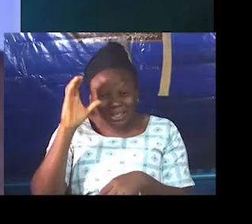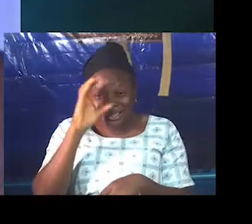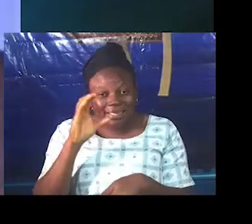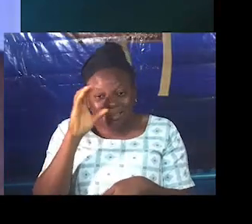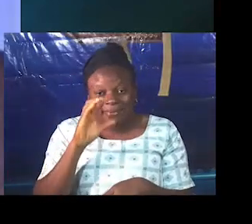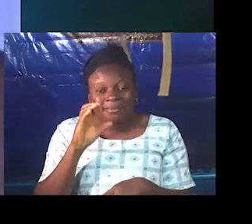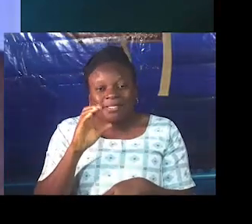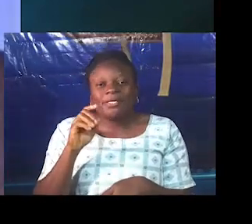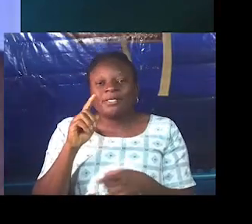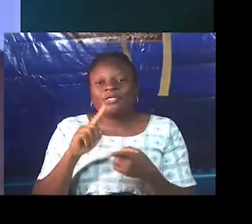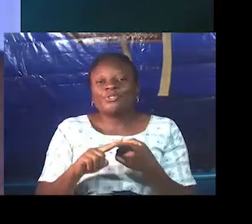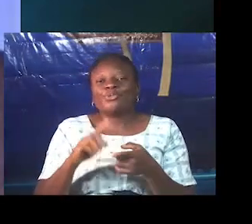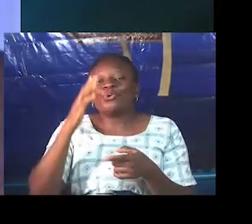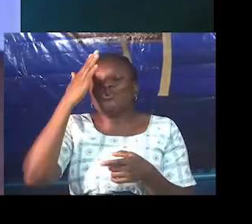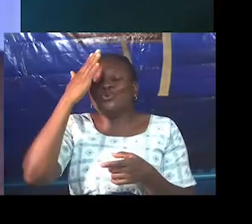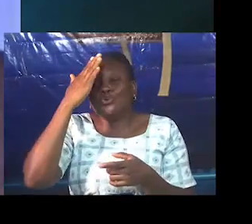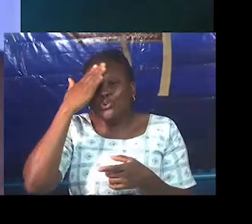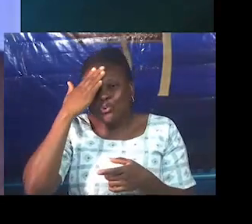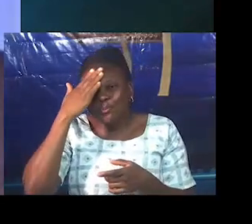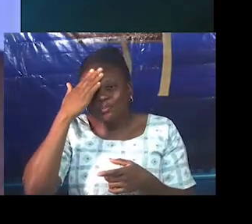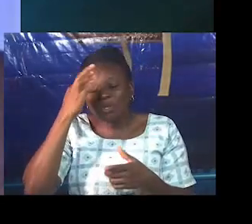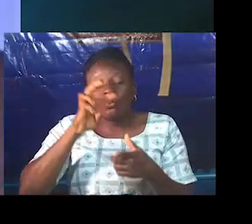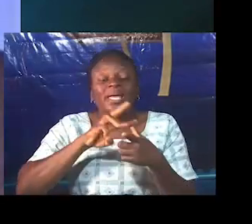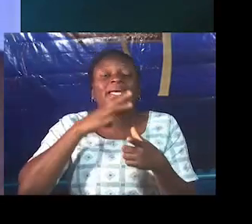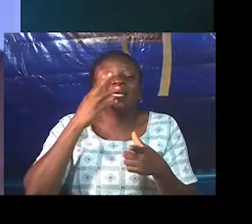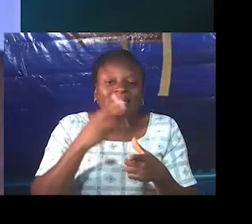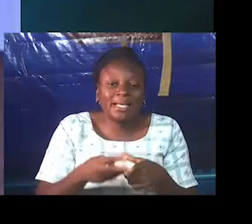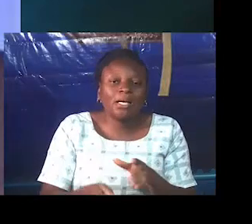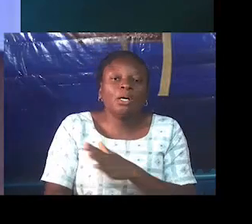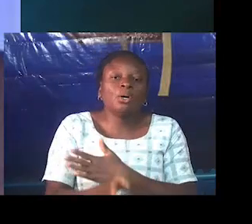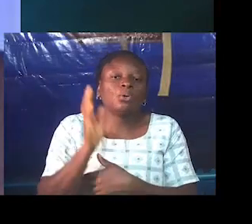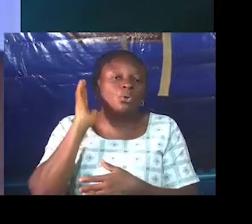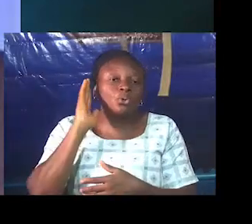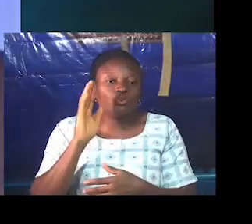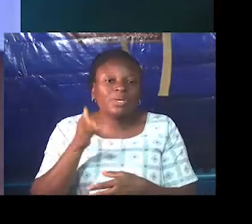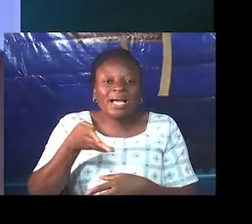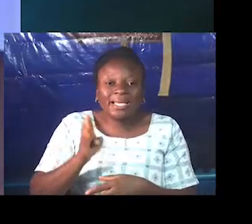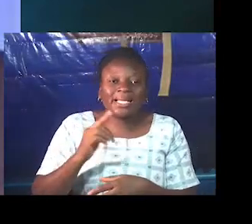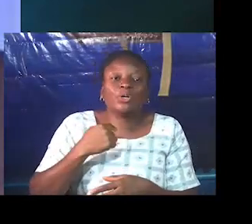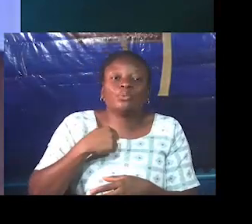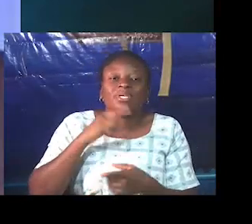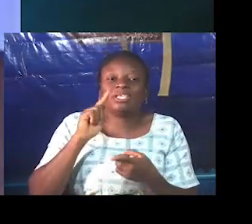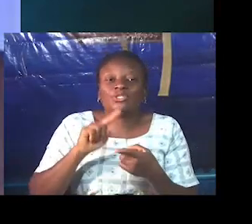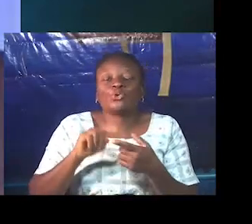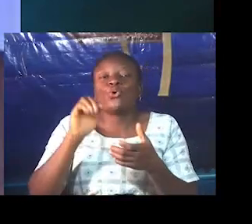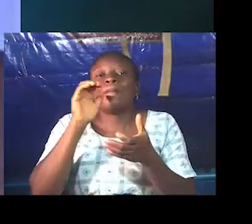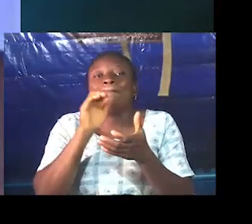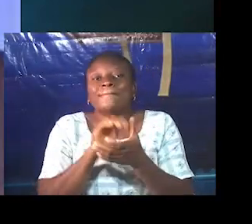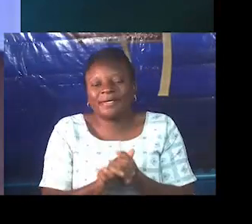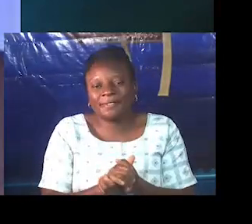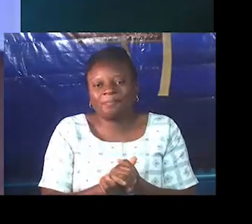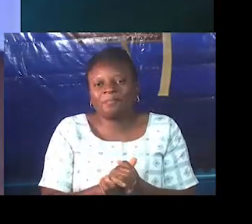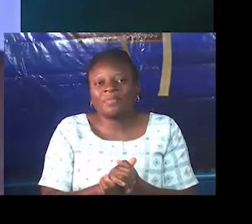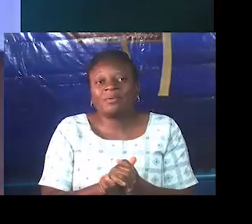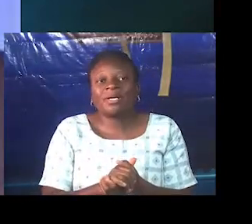many children are we going to marry? Some of you young men, this sister has not yet confirmed that it's the will of God for her to